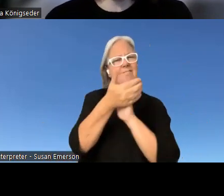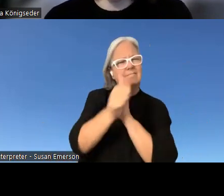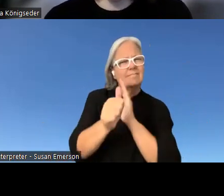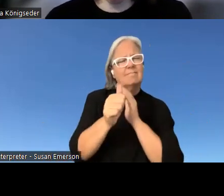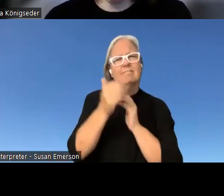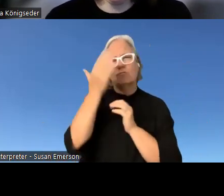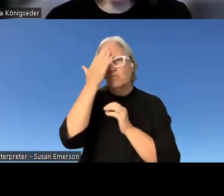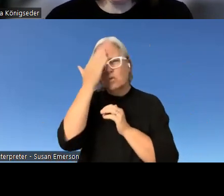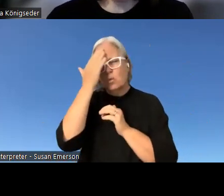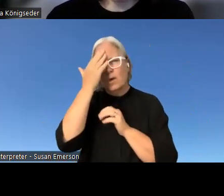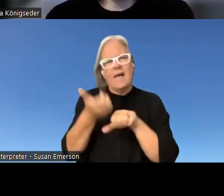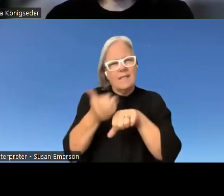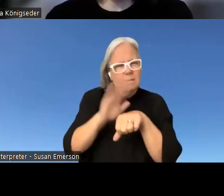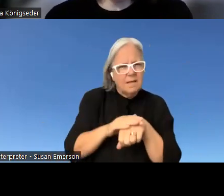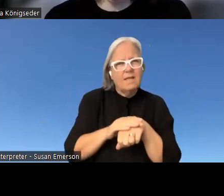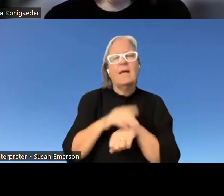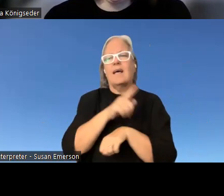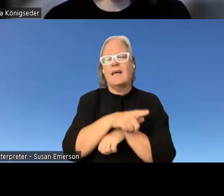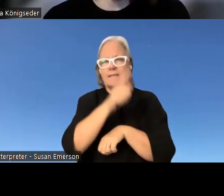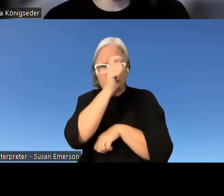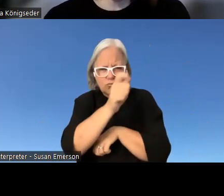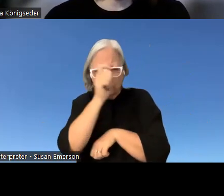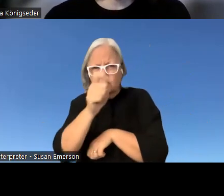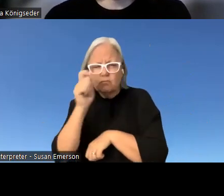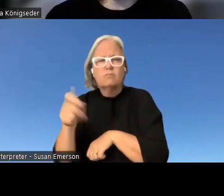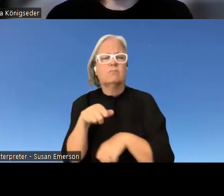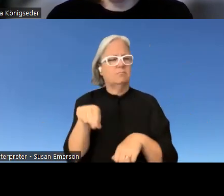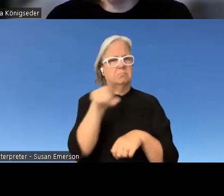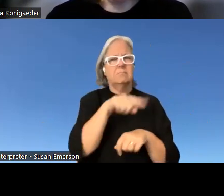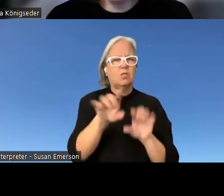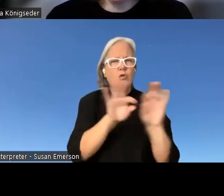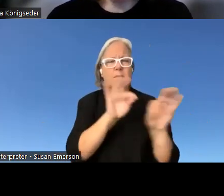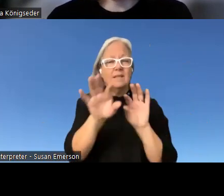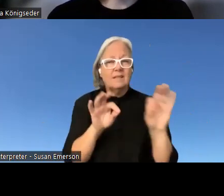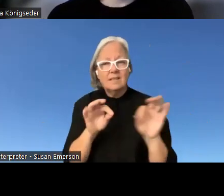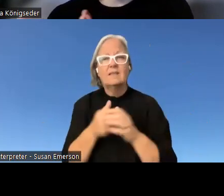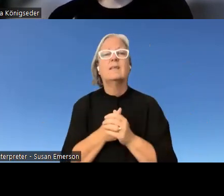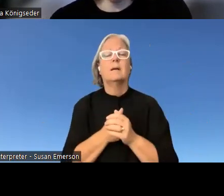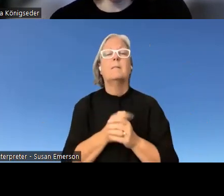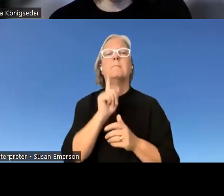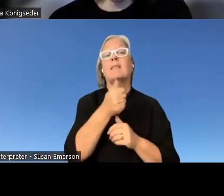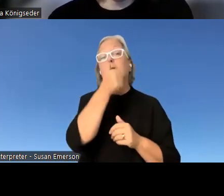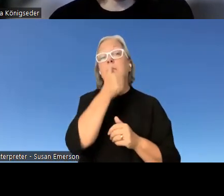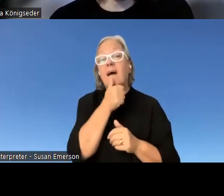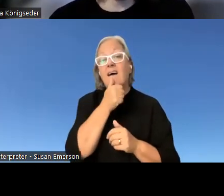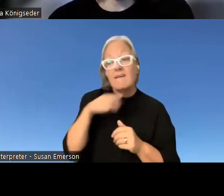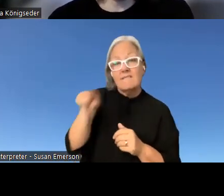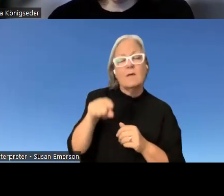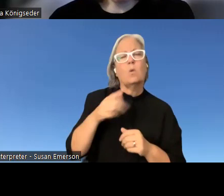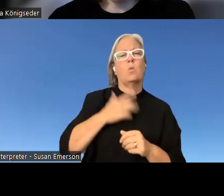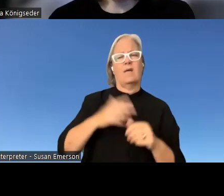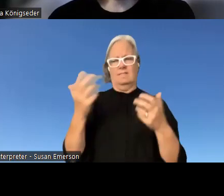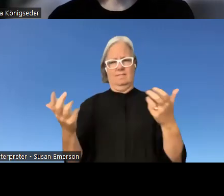the respective nominations. Of course, we take care if we have nominations from the private sector that we match them, of course,